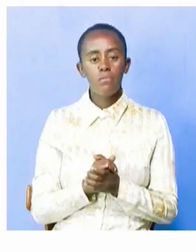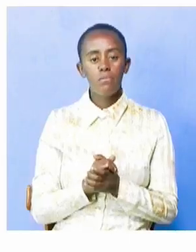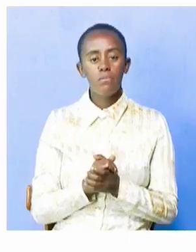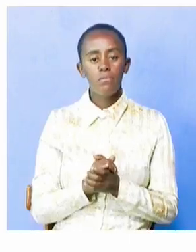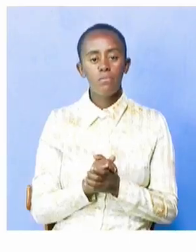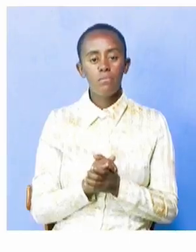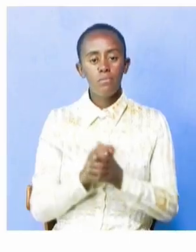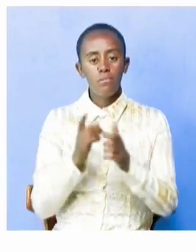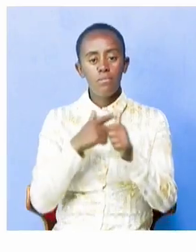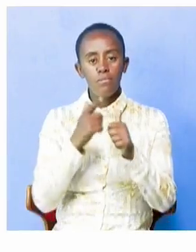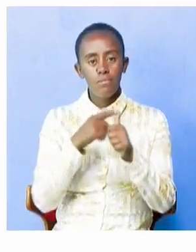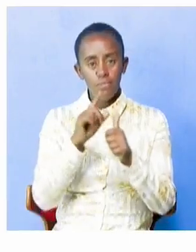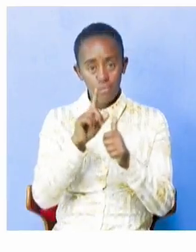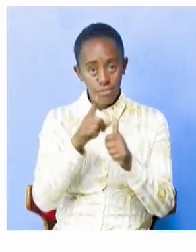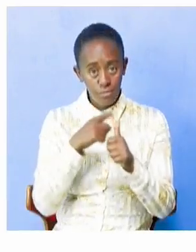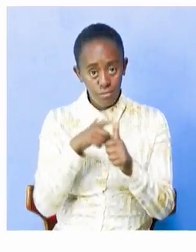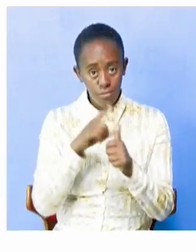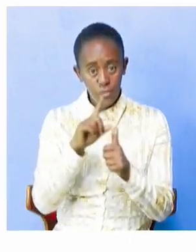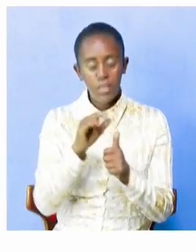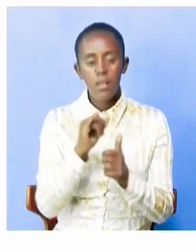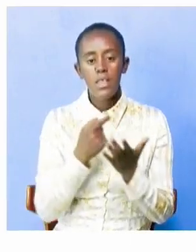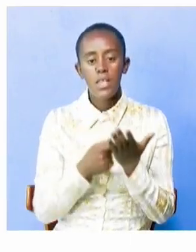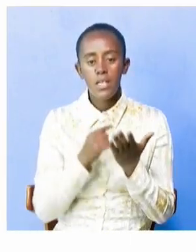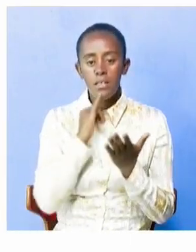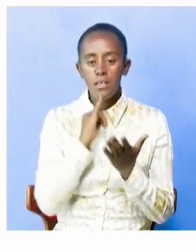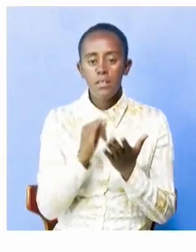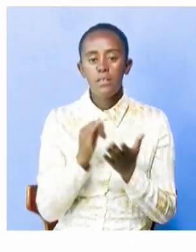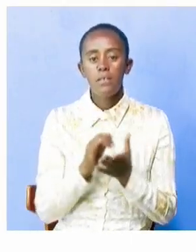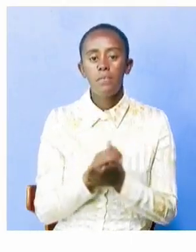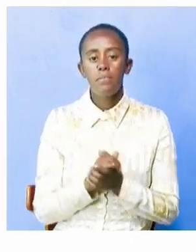The first one, this is